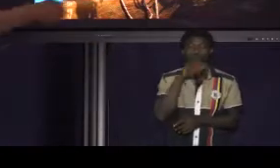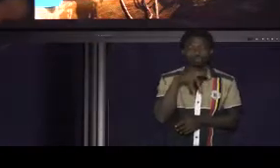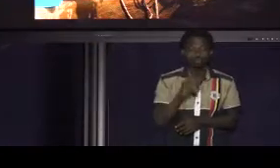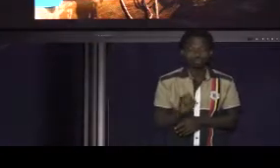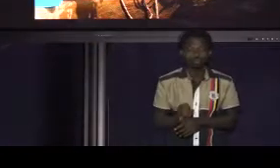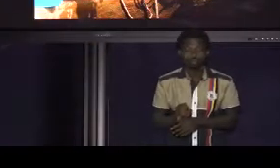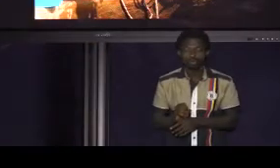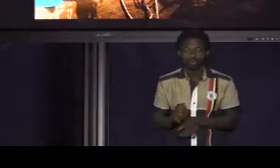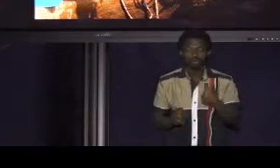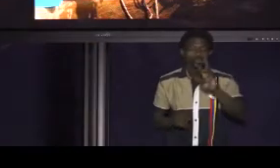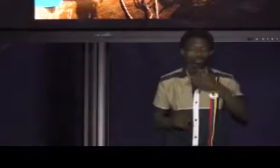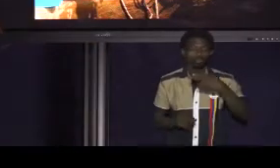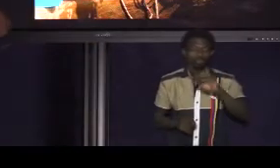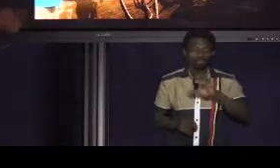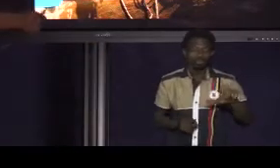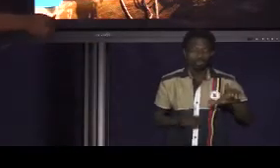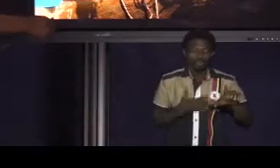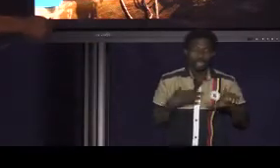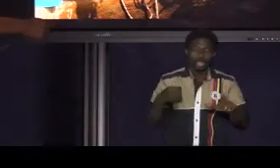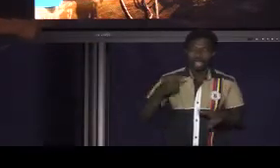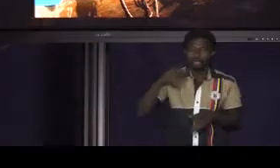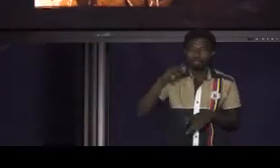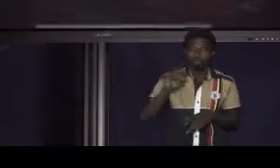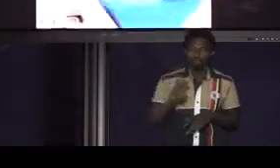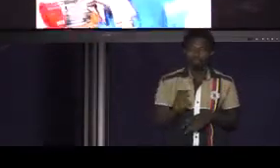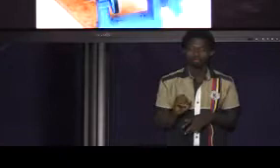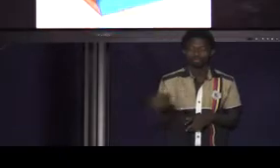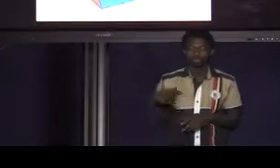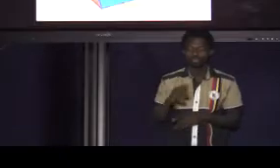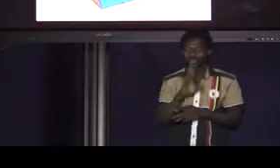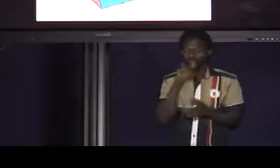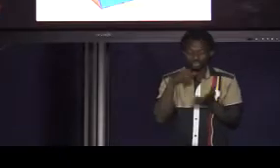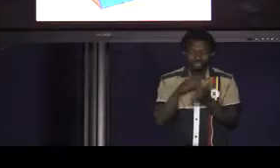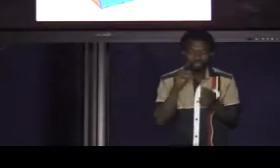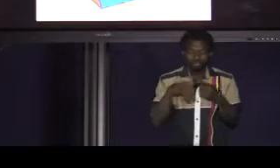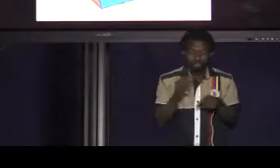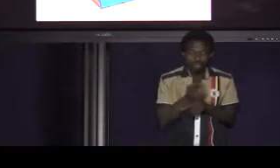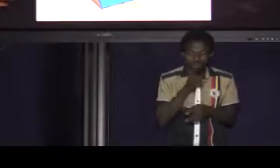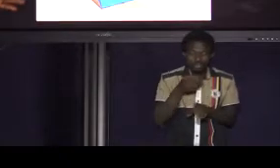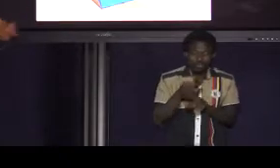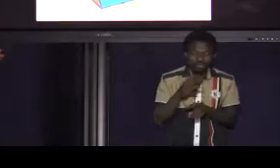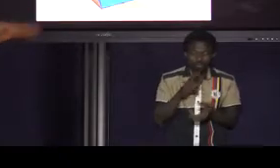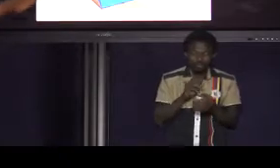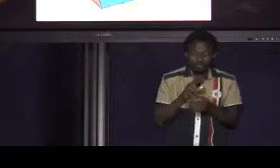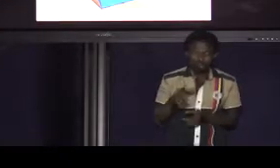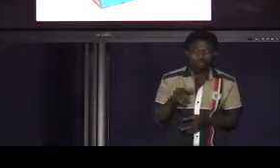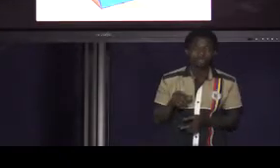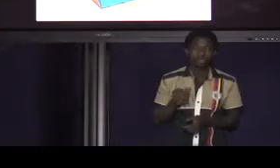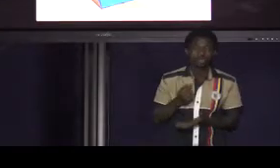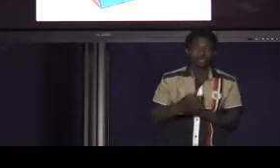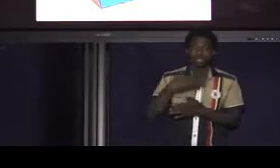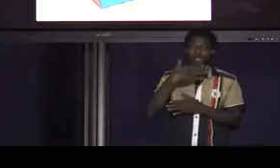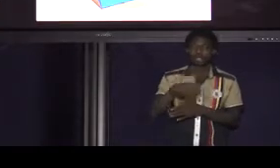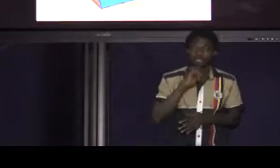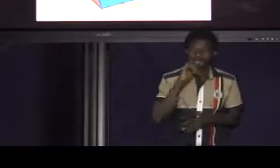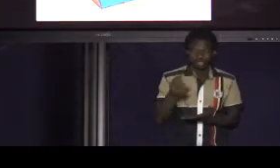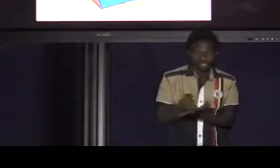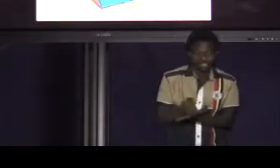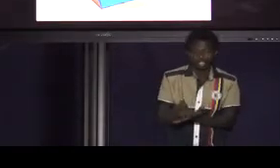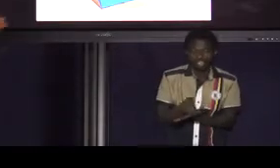groove. And we use that in drawing water from a well. Next one is a grinding machine. That's